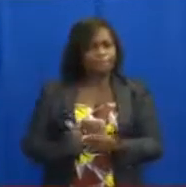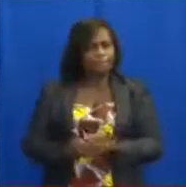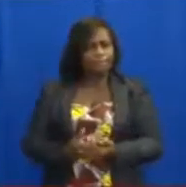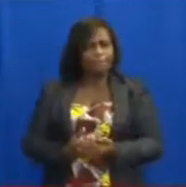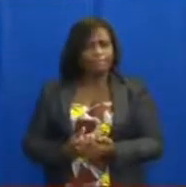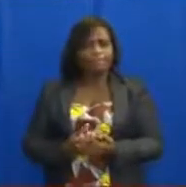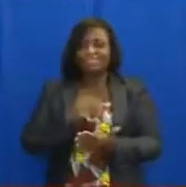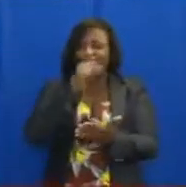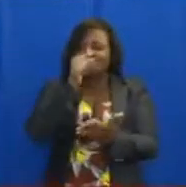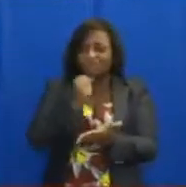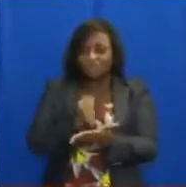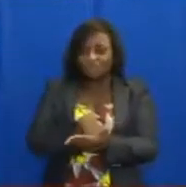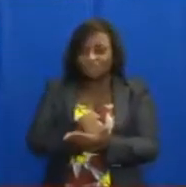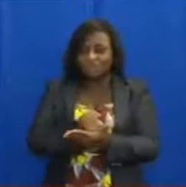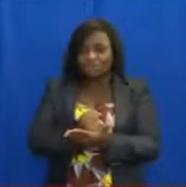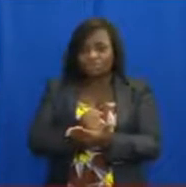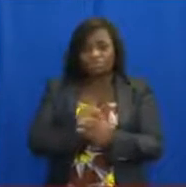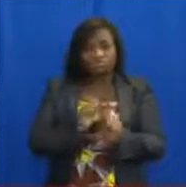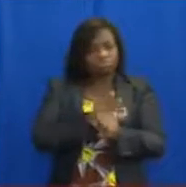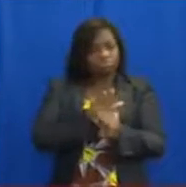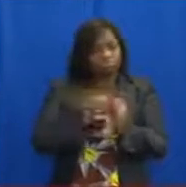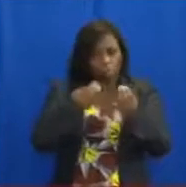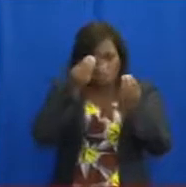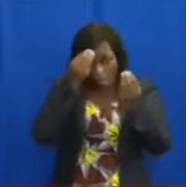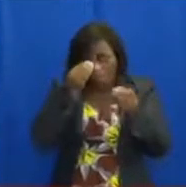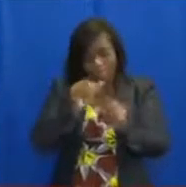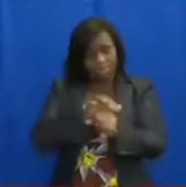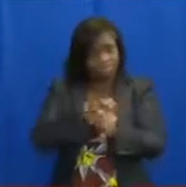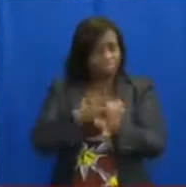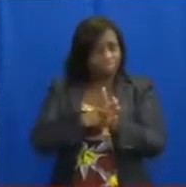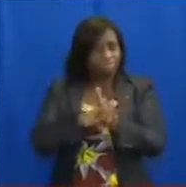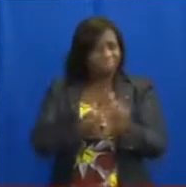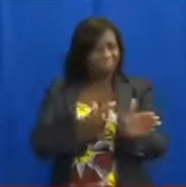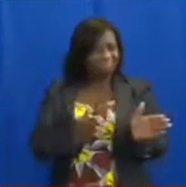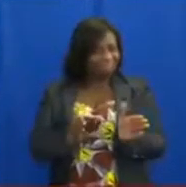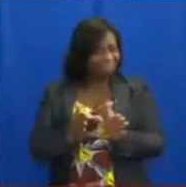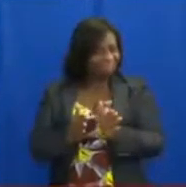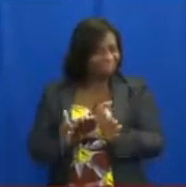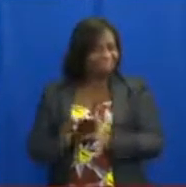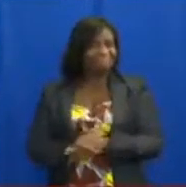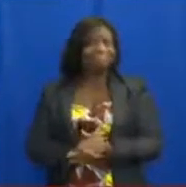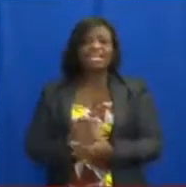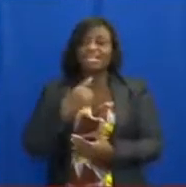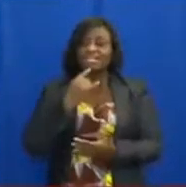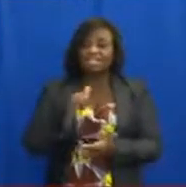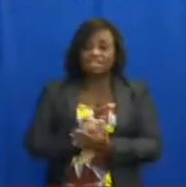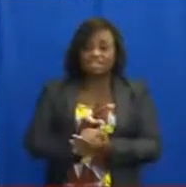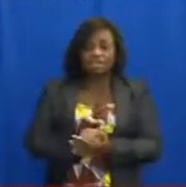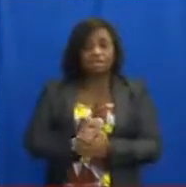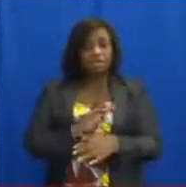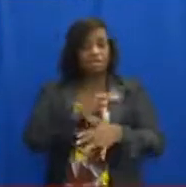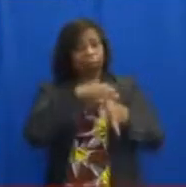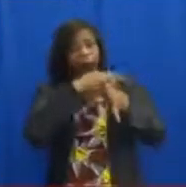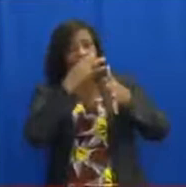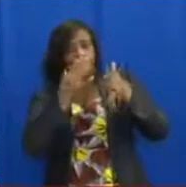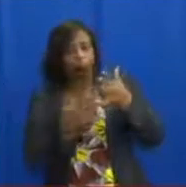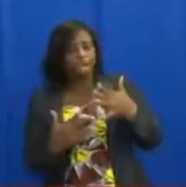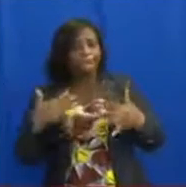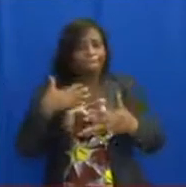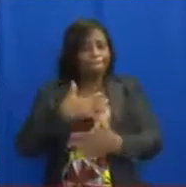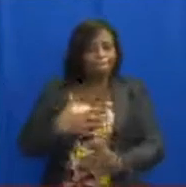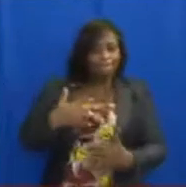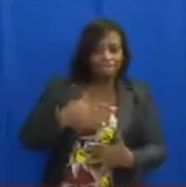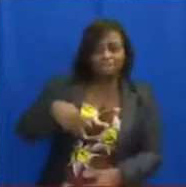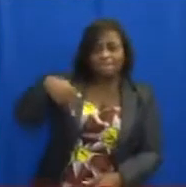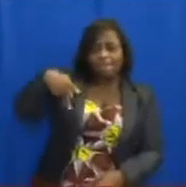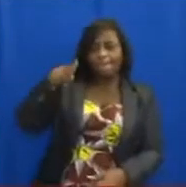you to ensure compliance with the COVID protocols and reiterated that, amongst others,